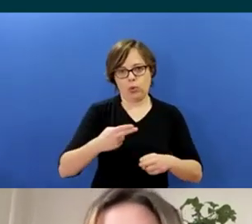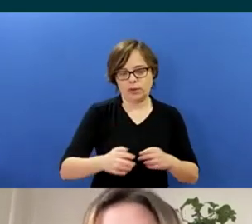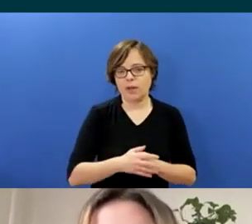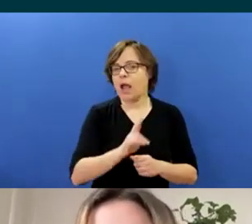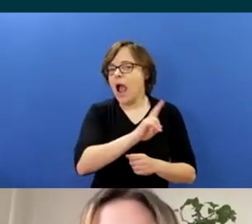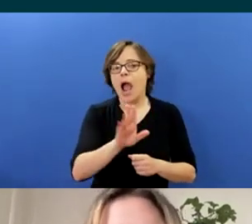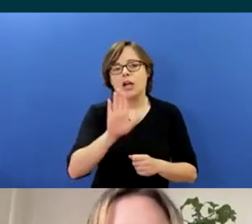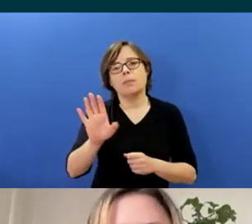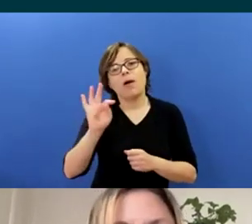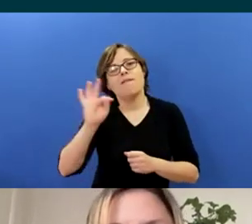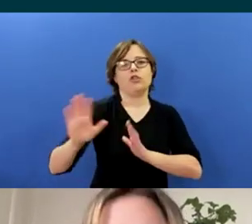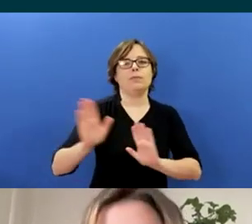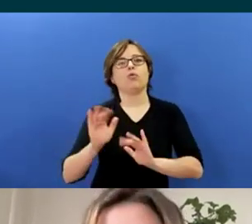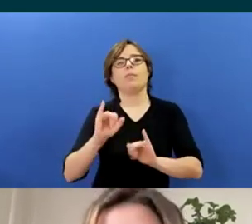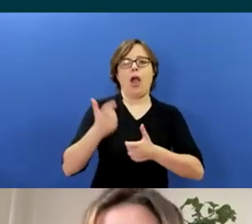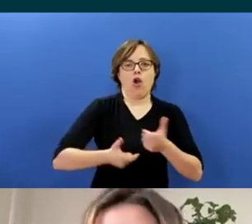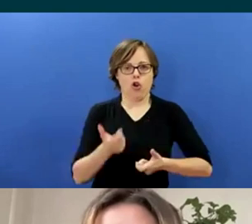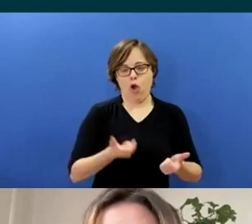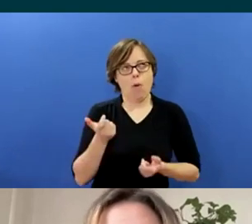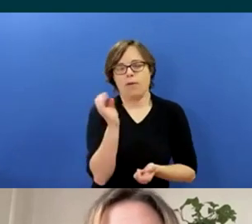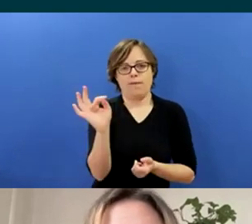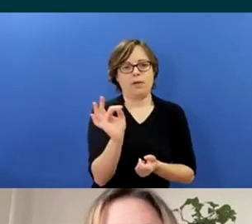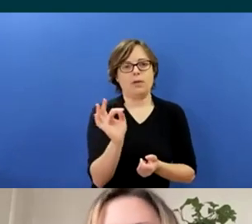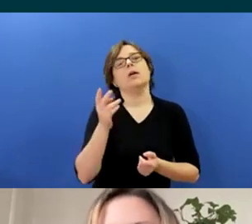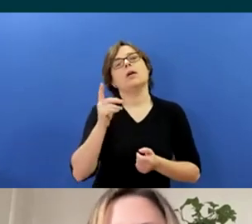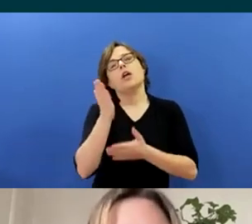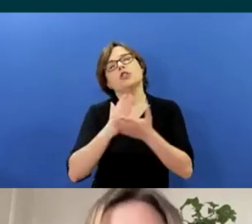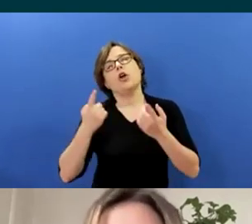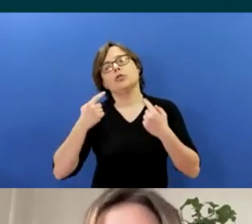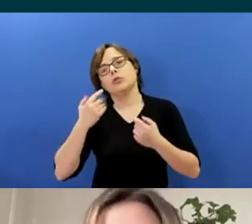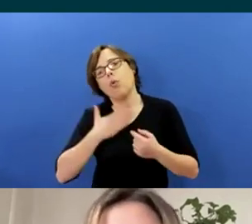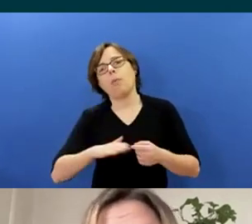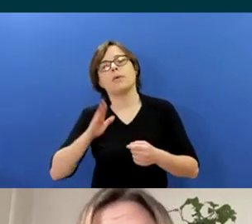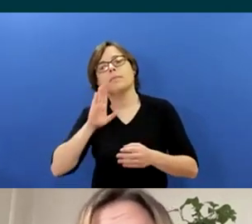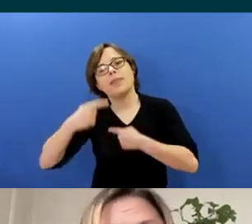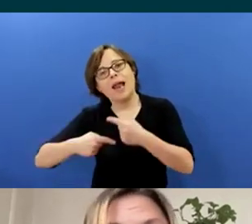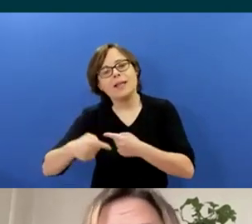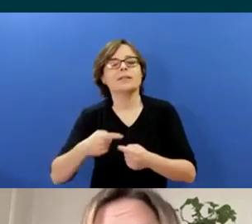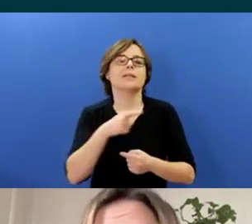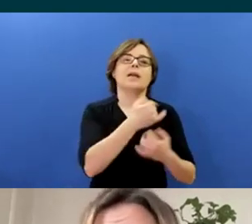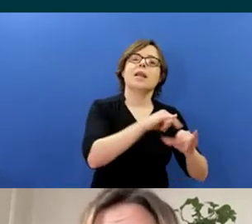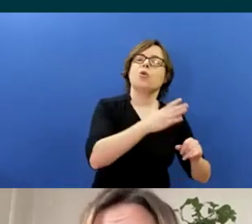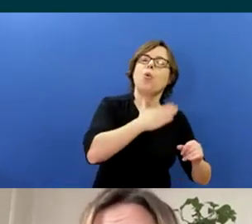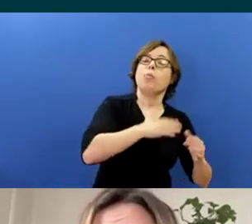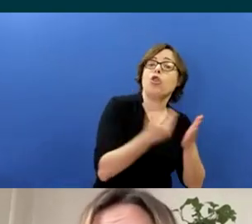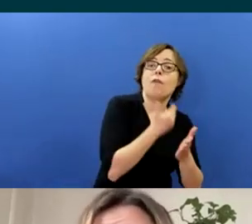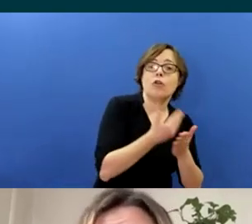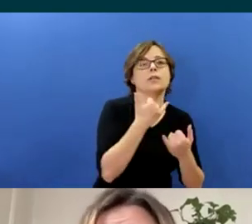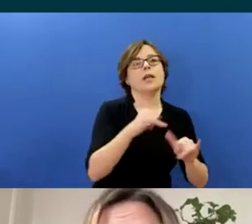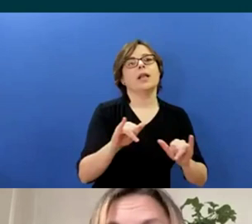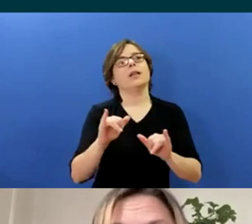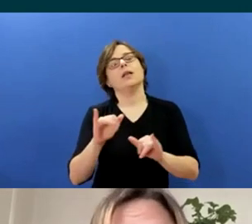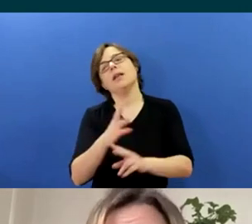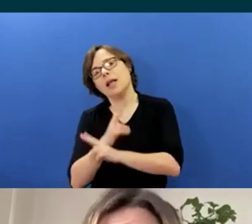tradition, another seeks for innovation. Some are more independent, and others prefer teamwork. They